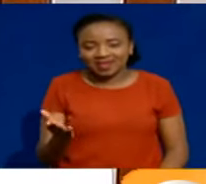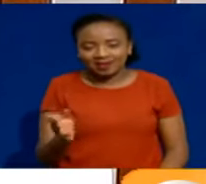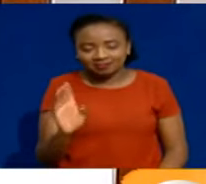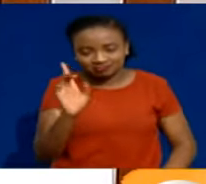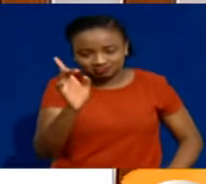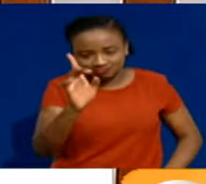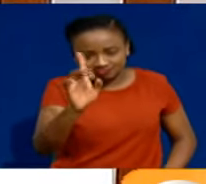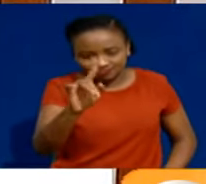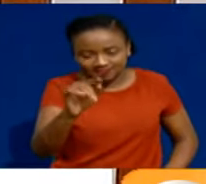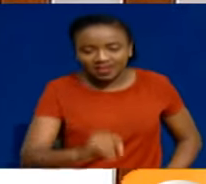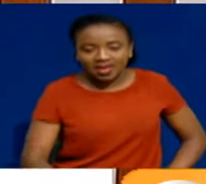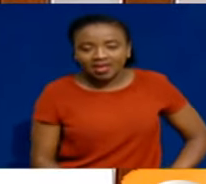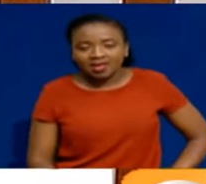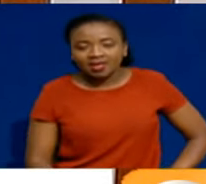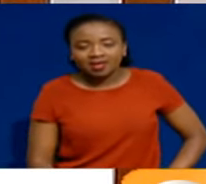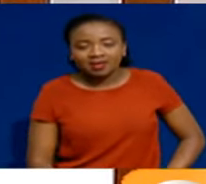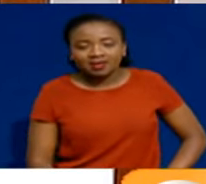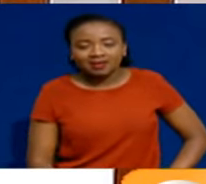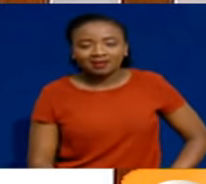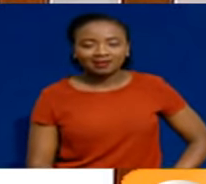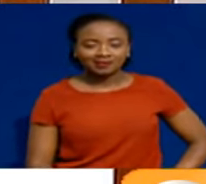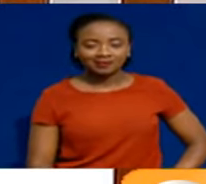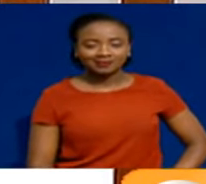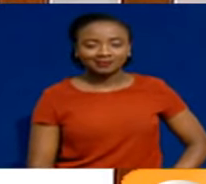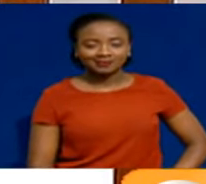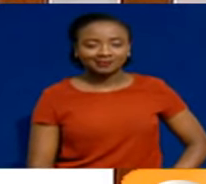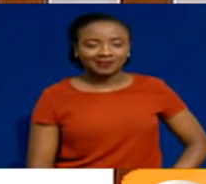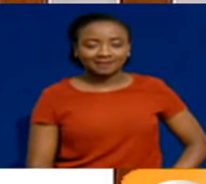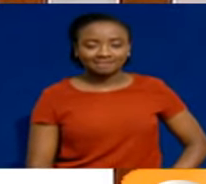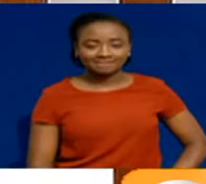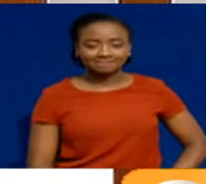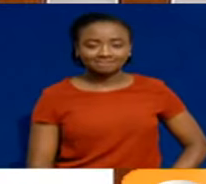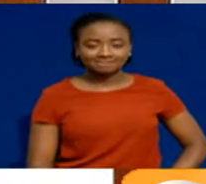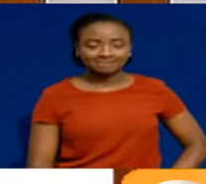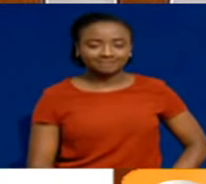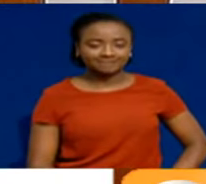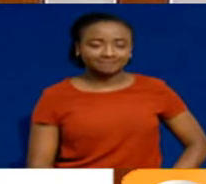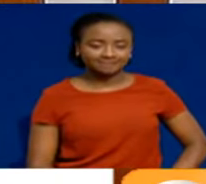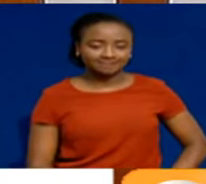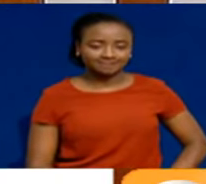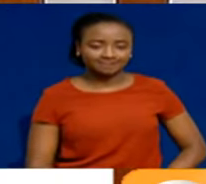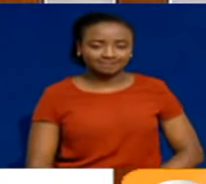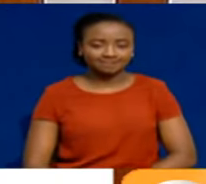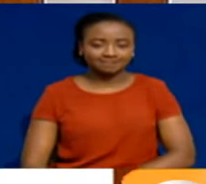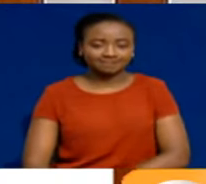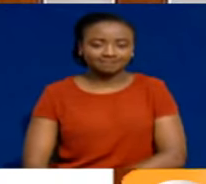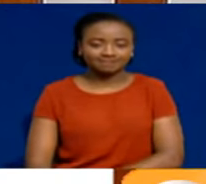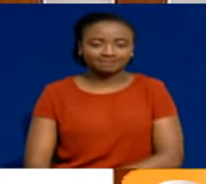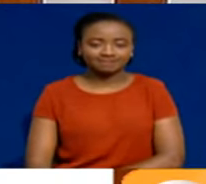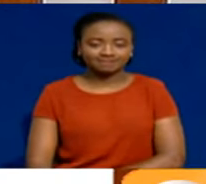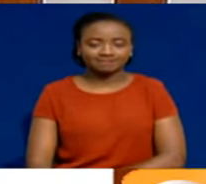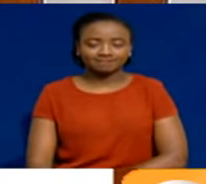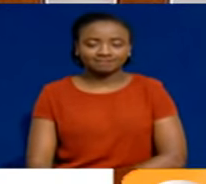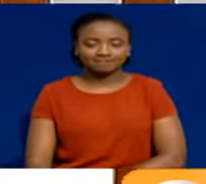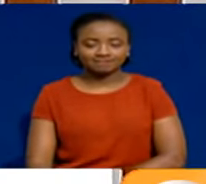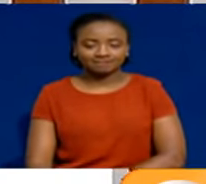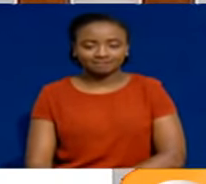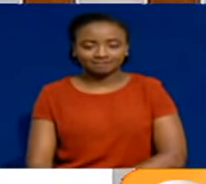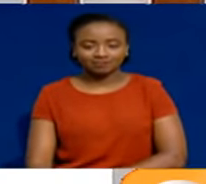The rulings against BBI were political. If you listen to them carefully,